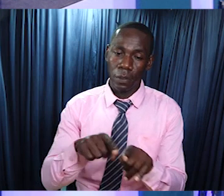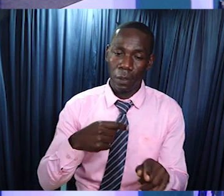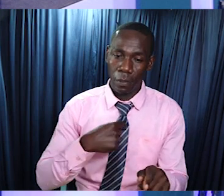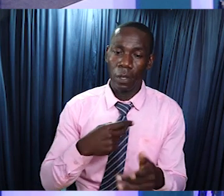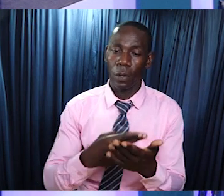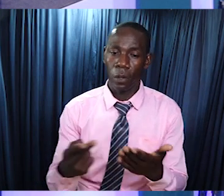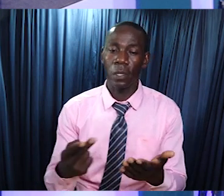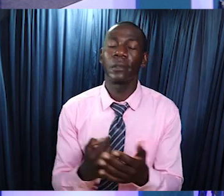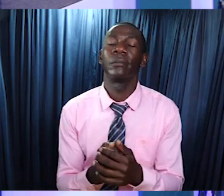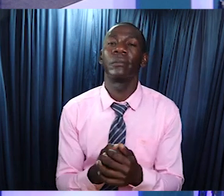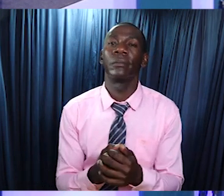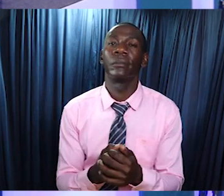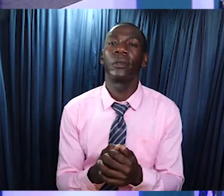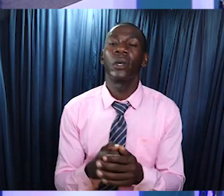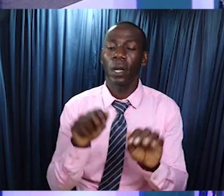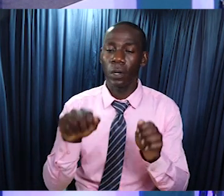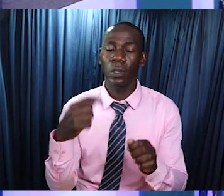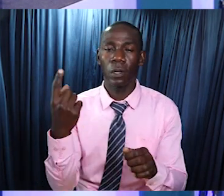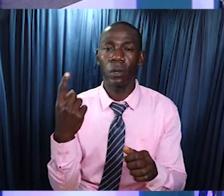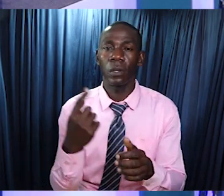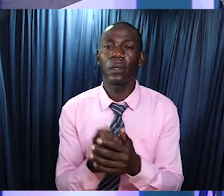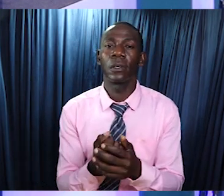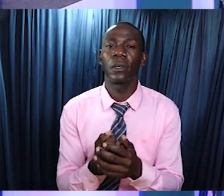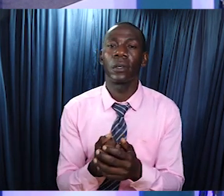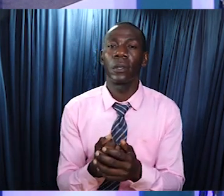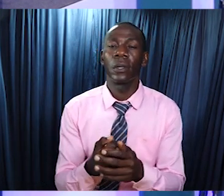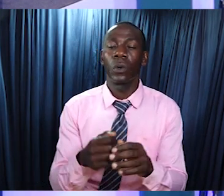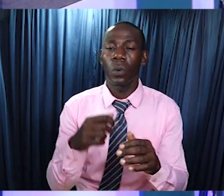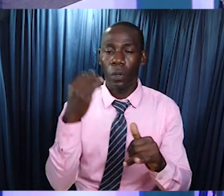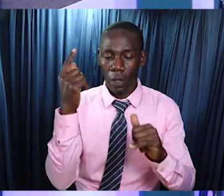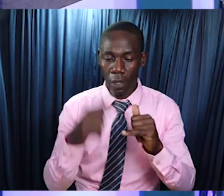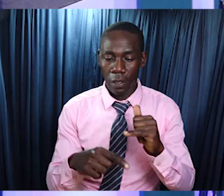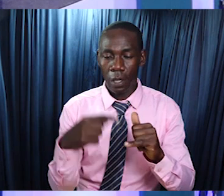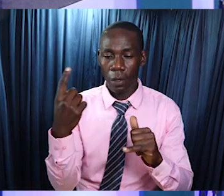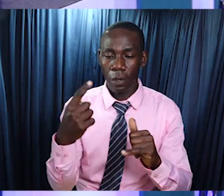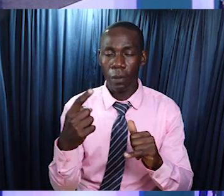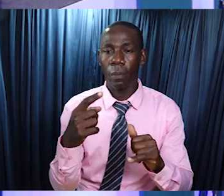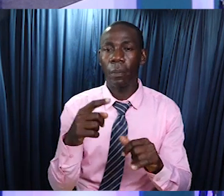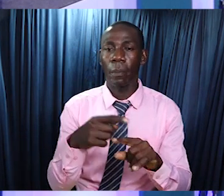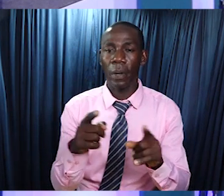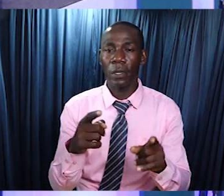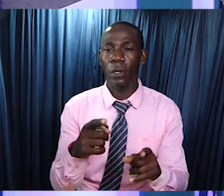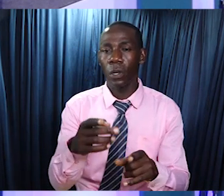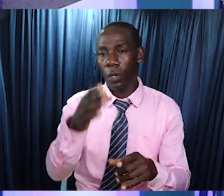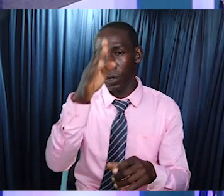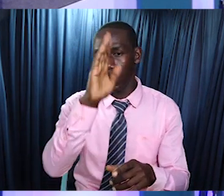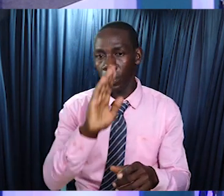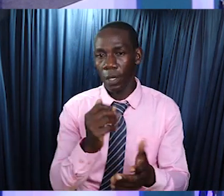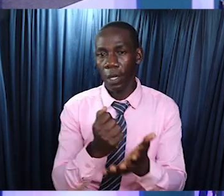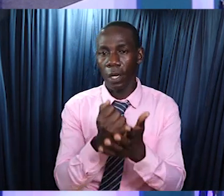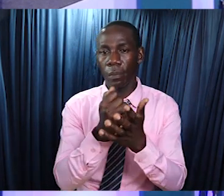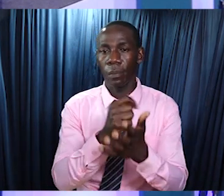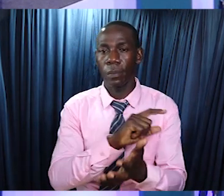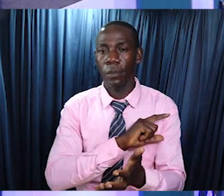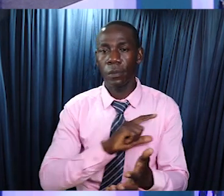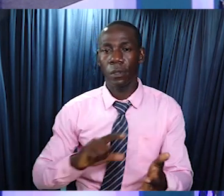mtakatifu. As I am holy. Hatuwezi wenyewe. We can't on our own. Atuwezeshaye ni Bwana Yesu. One enabling us is the Lord Jesus. Hatuwezi wenyewe. We can't on our